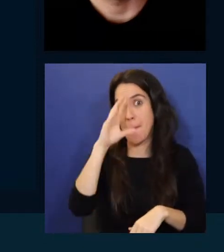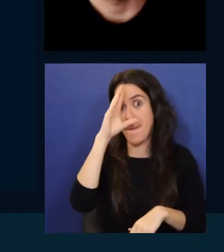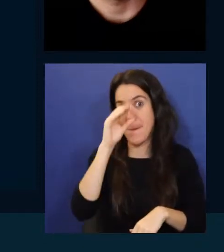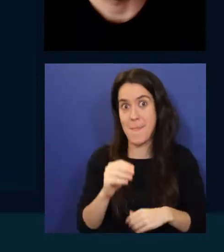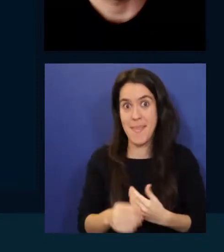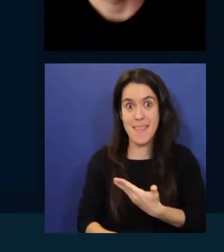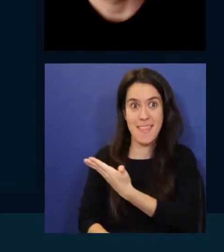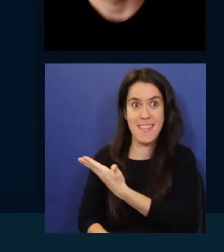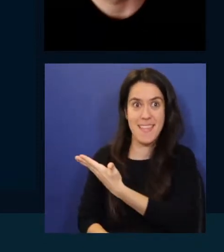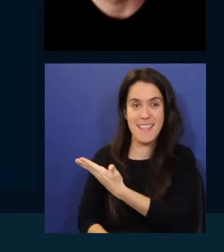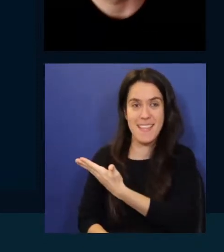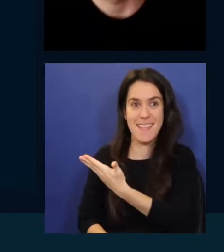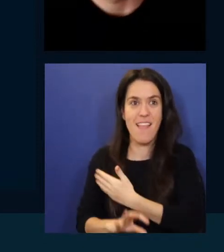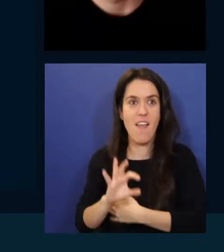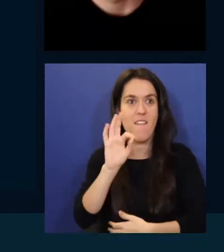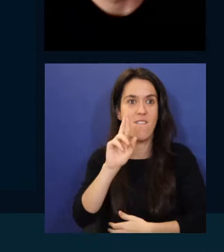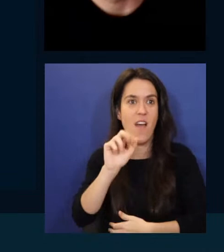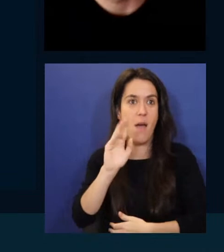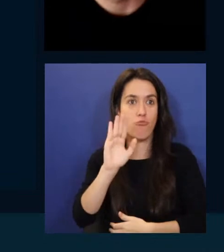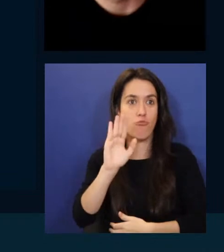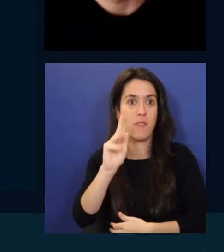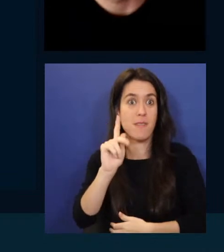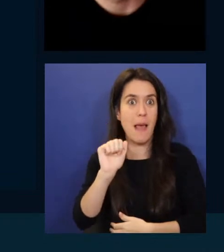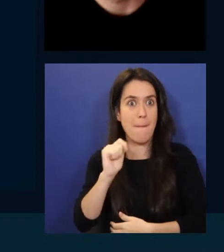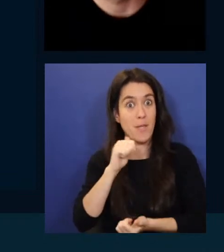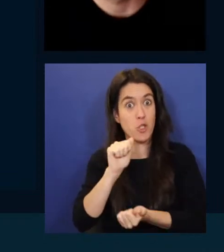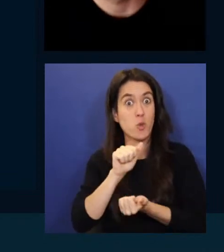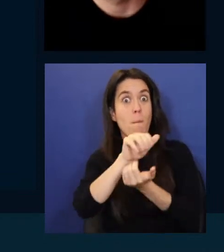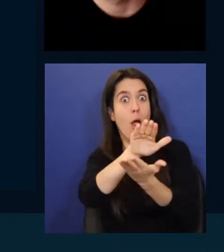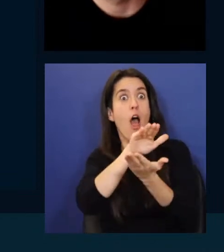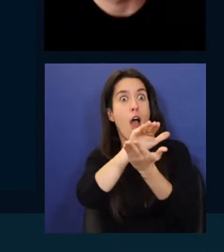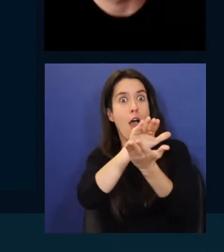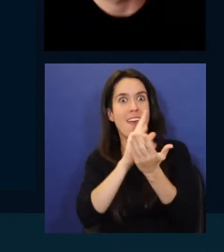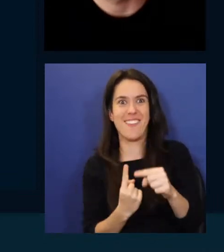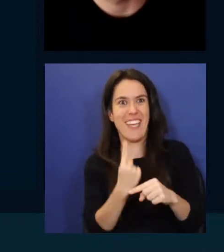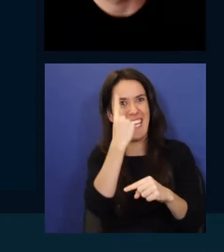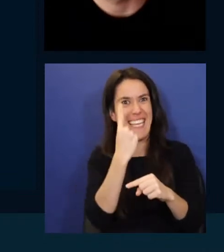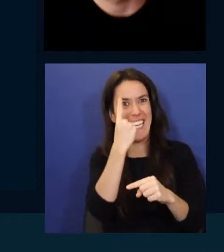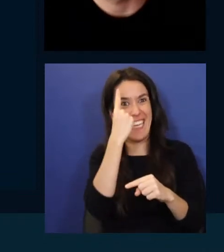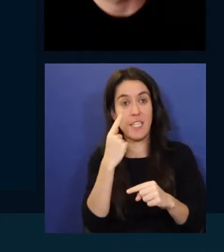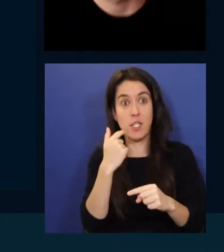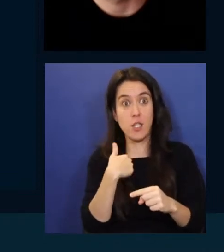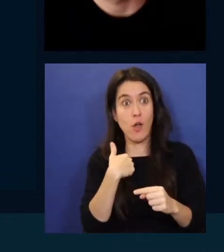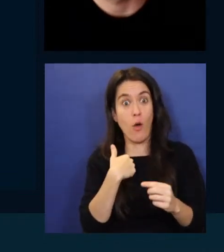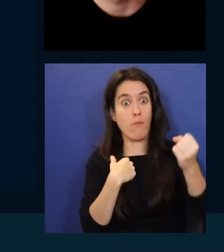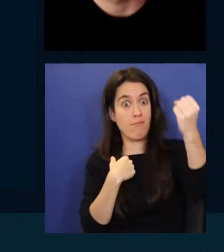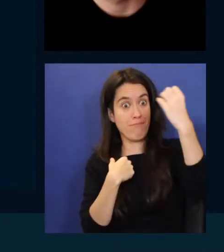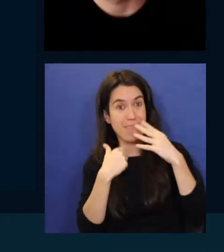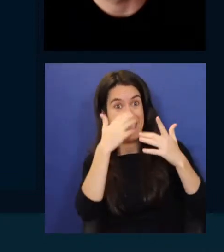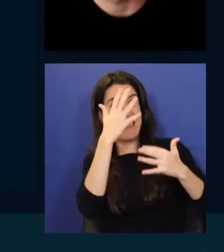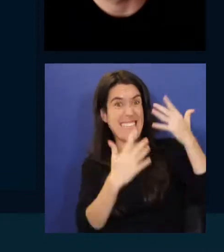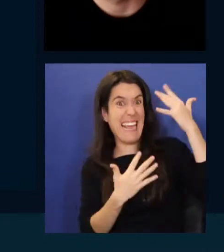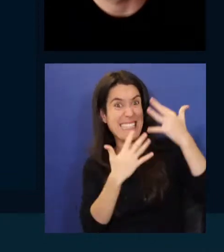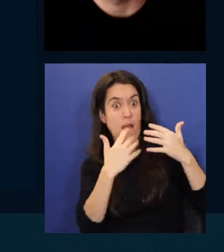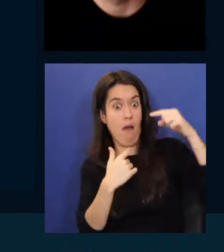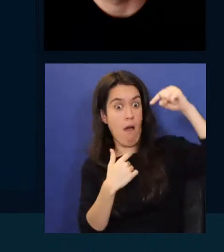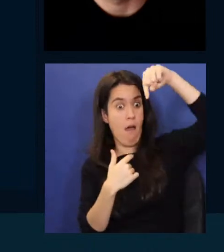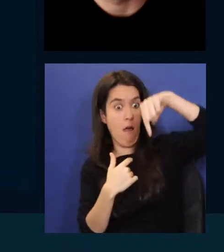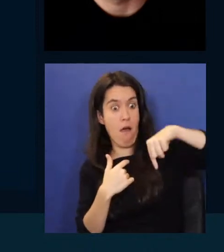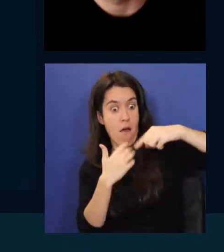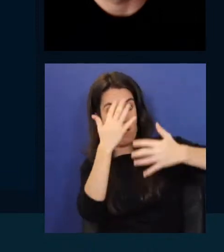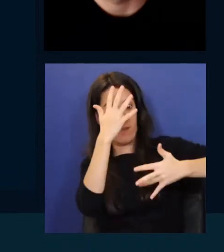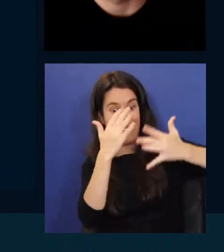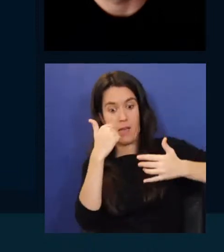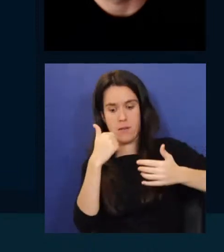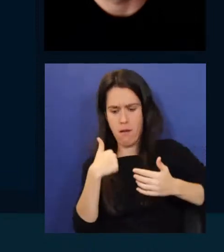Fabricam, a supplier to Contoso. John receives data from Lisa on a regular basis and combines this data